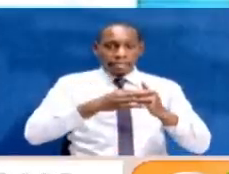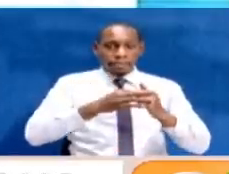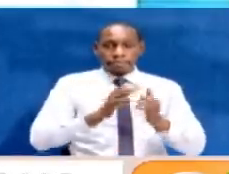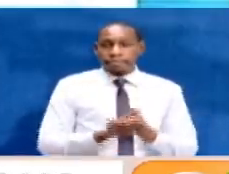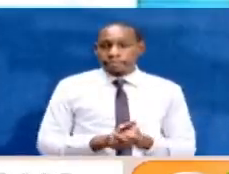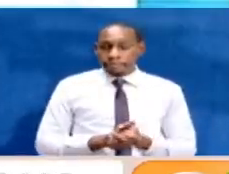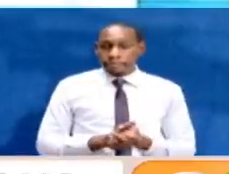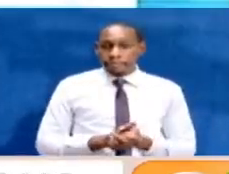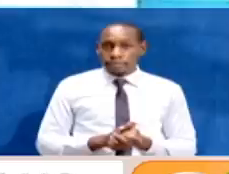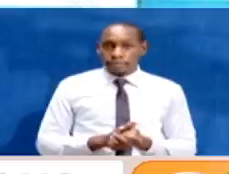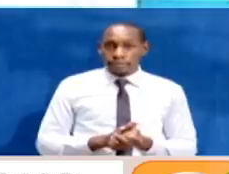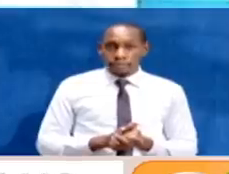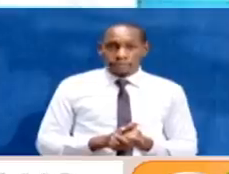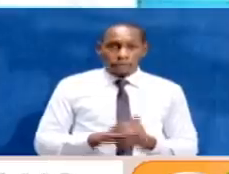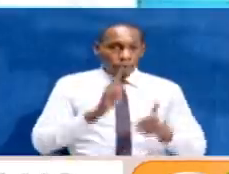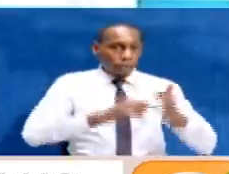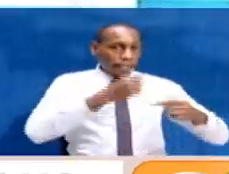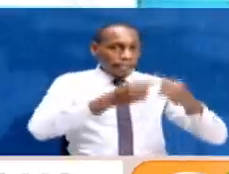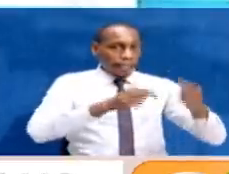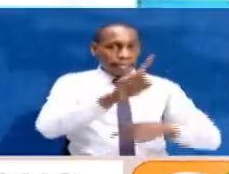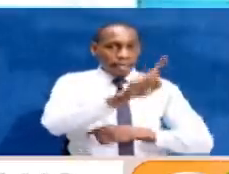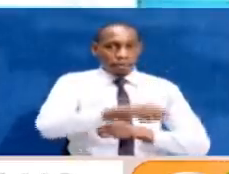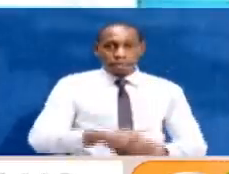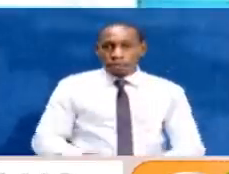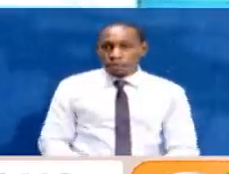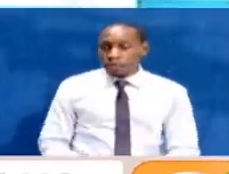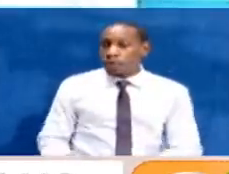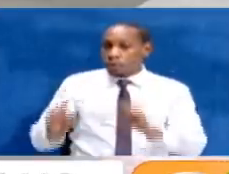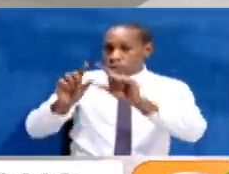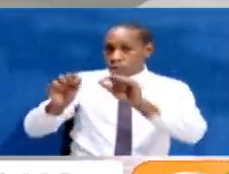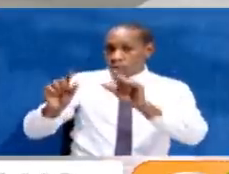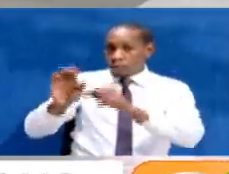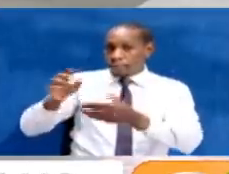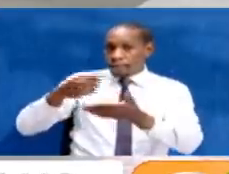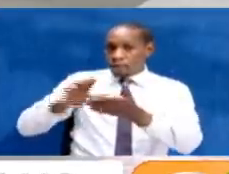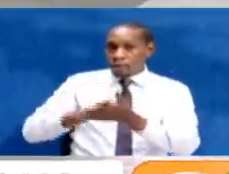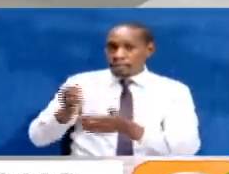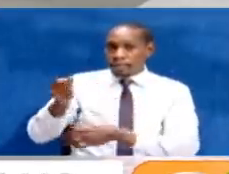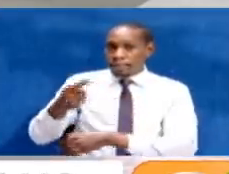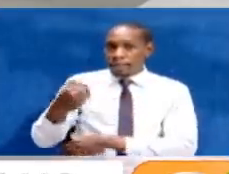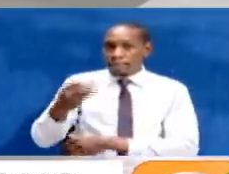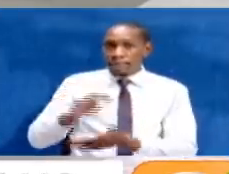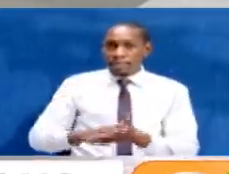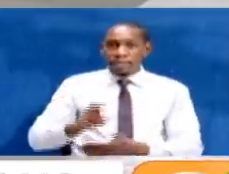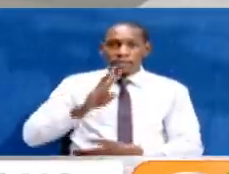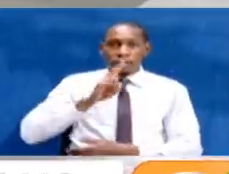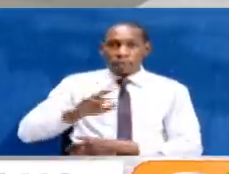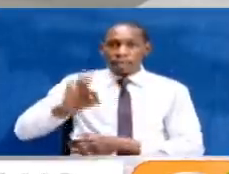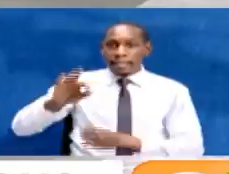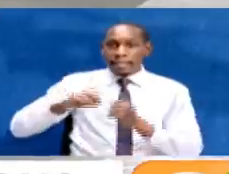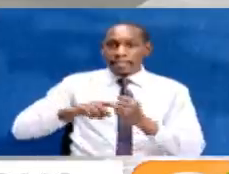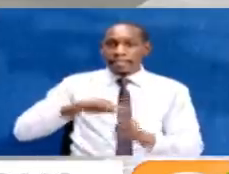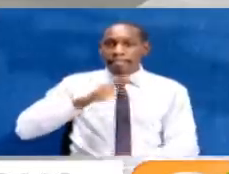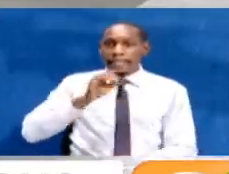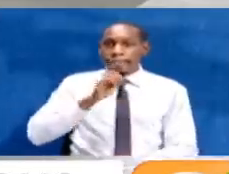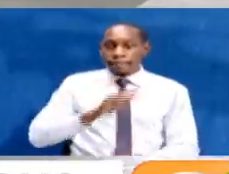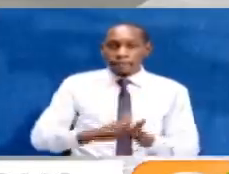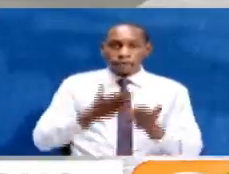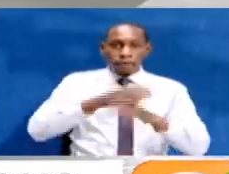above. What's going on? Joe, you're right. This month alone, we've had 236 deaths and